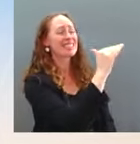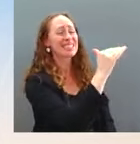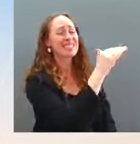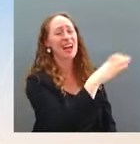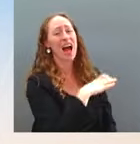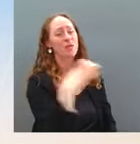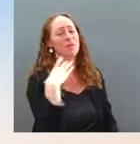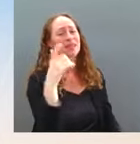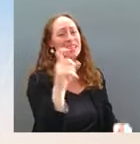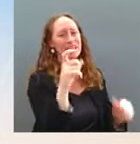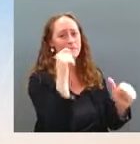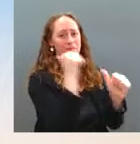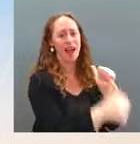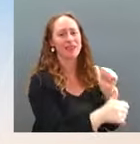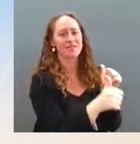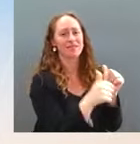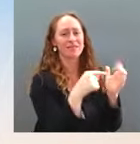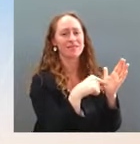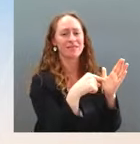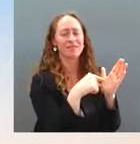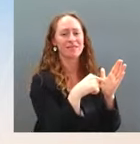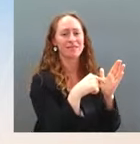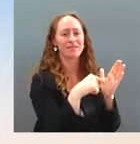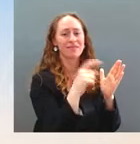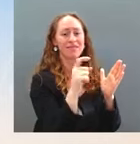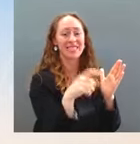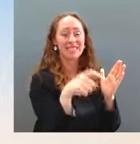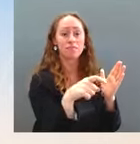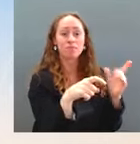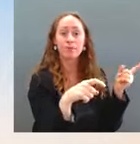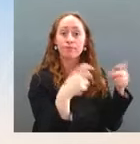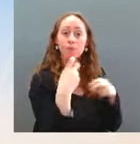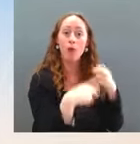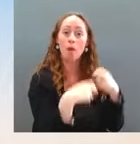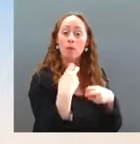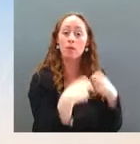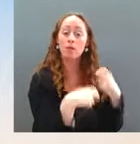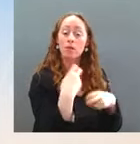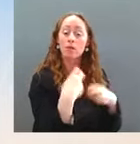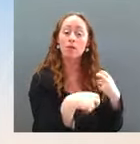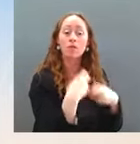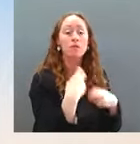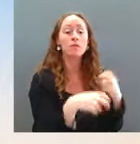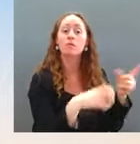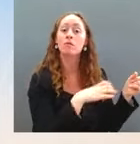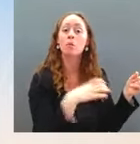the George Floyd Justice and Policing Act, we are looking at additional steps we can take. We are continuing to look at